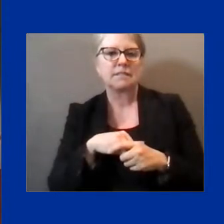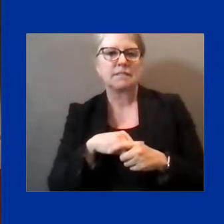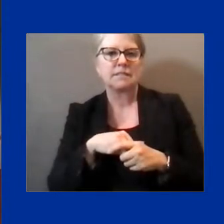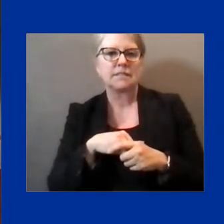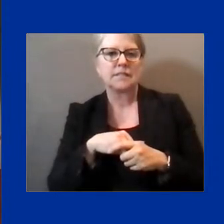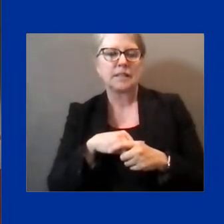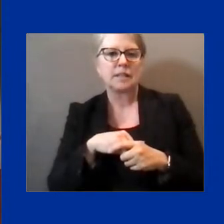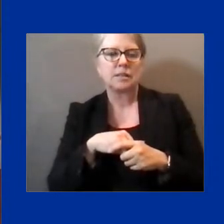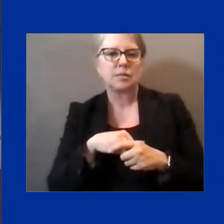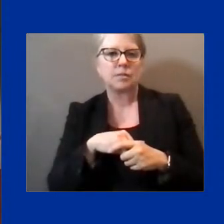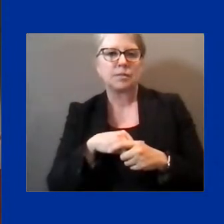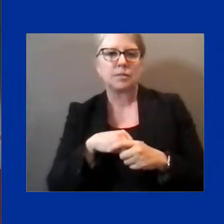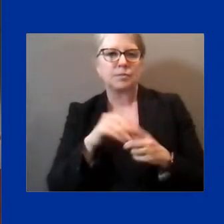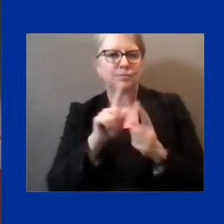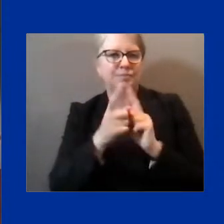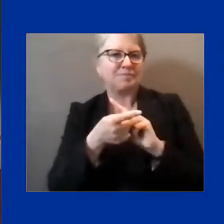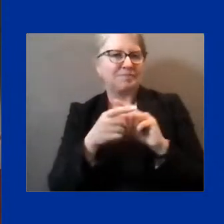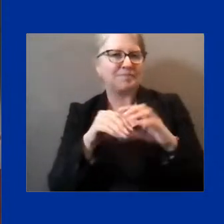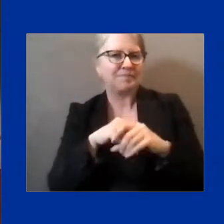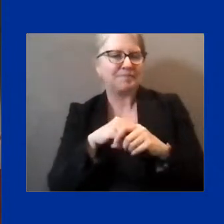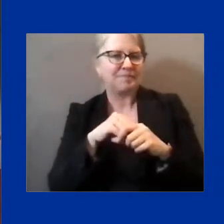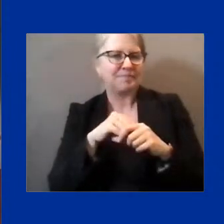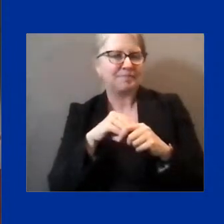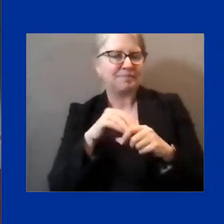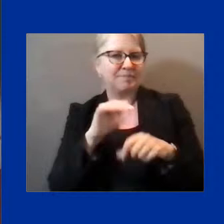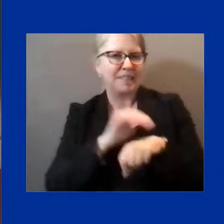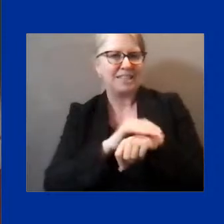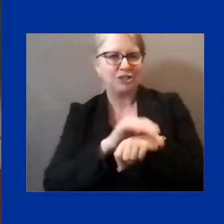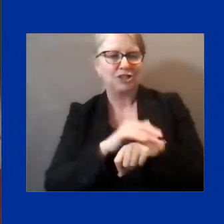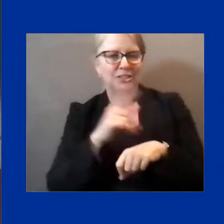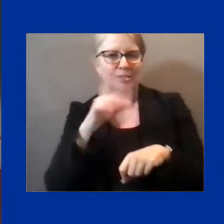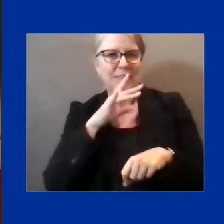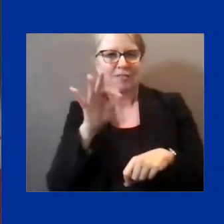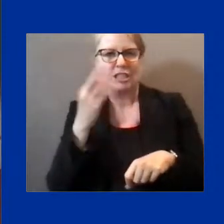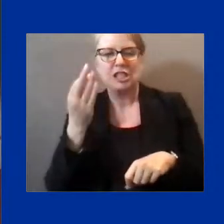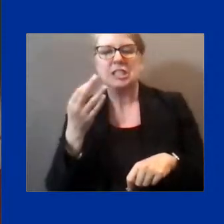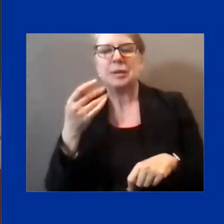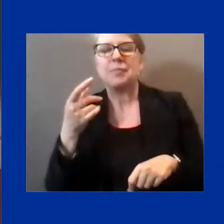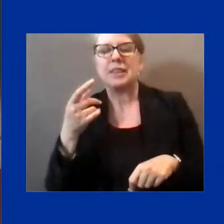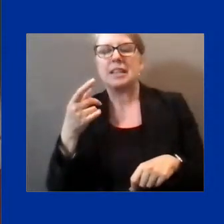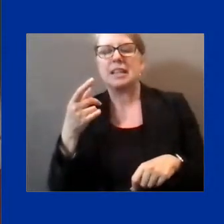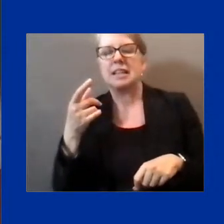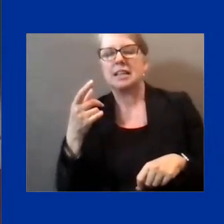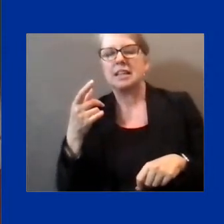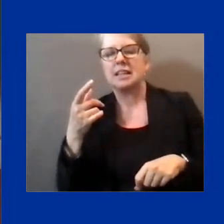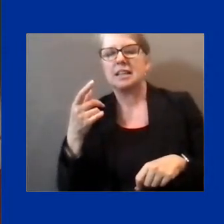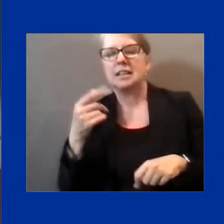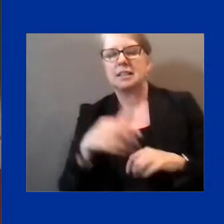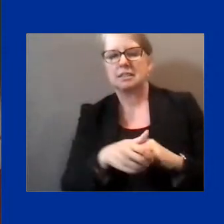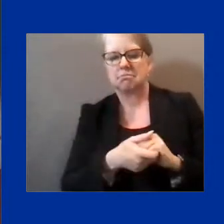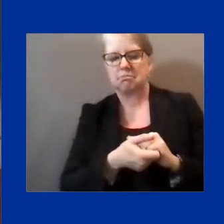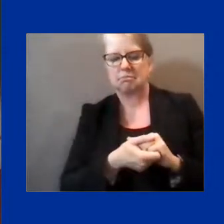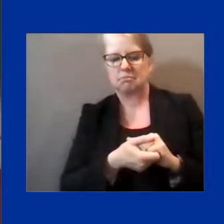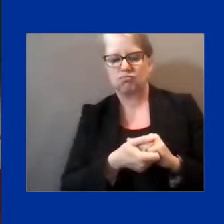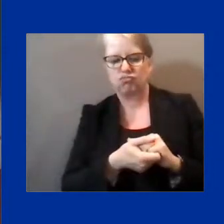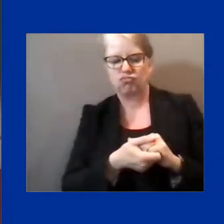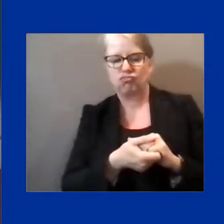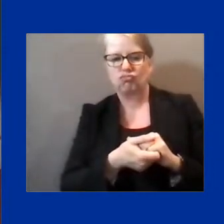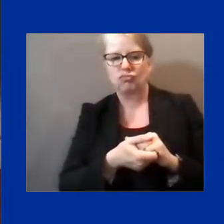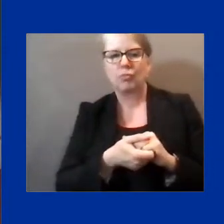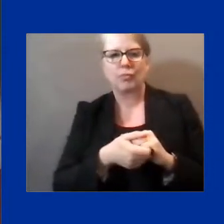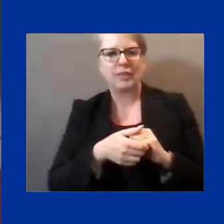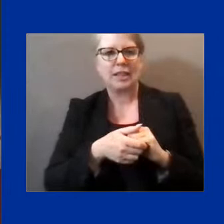Of course, this is a tool for us to intervene amongst those who do